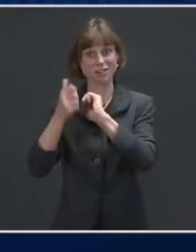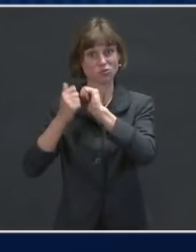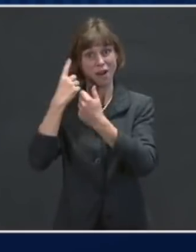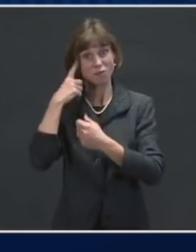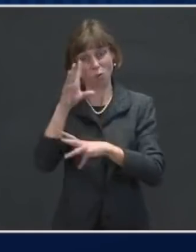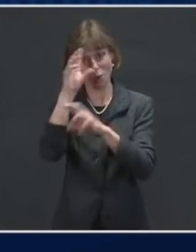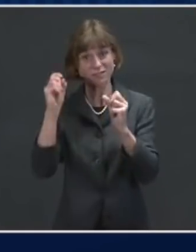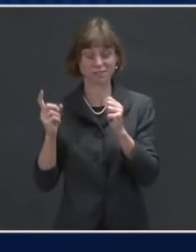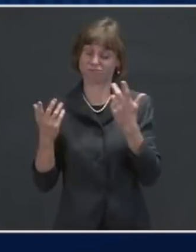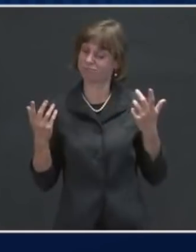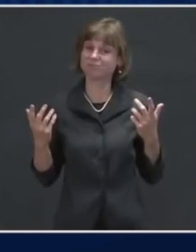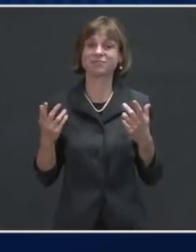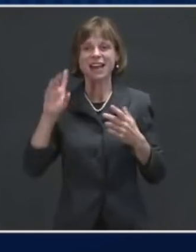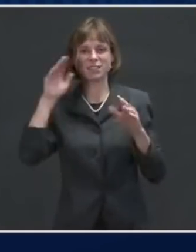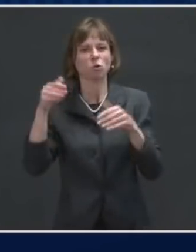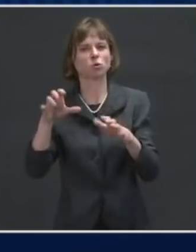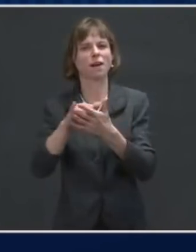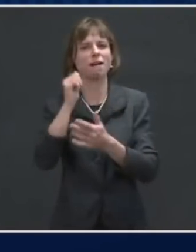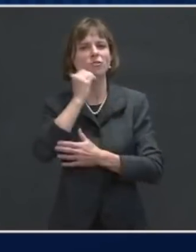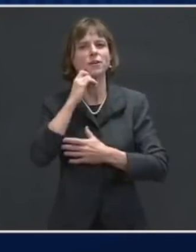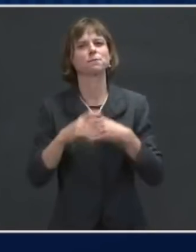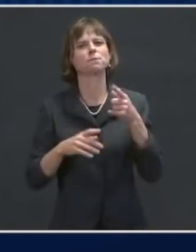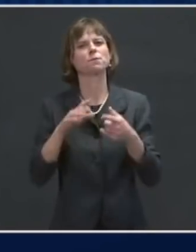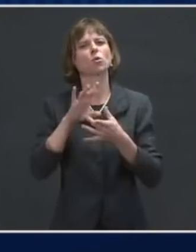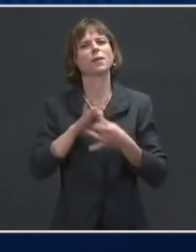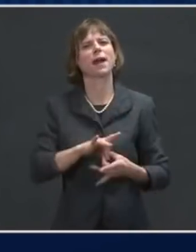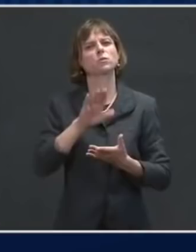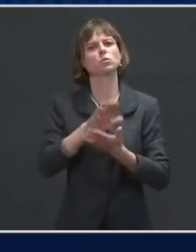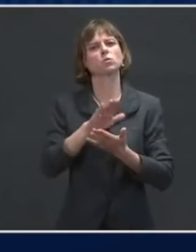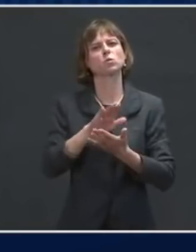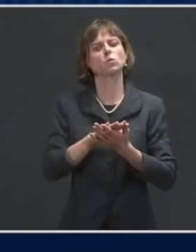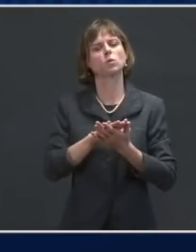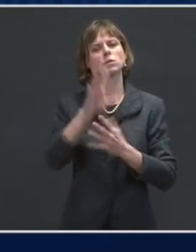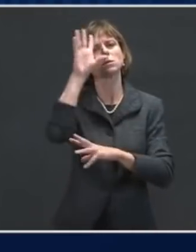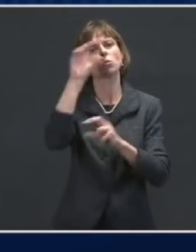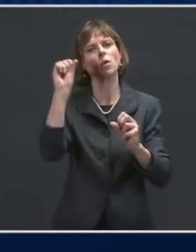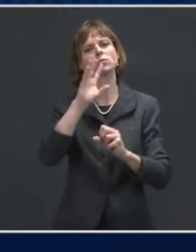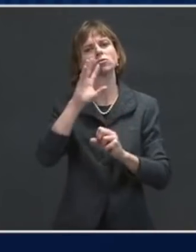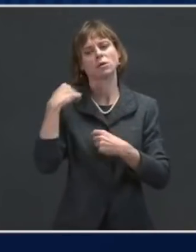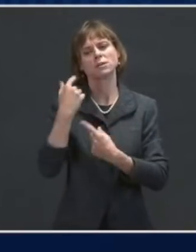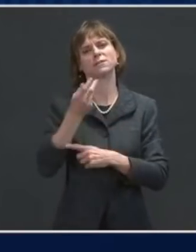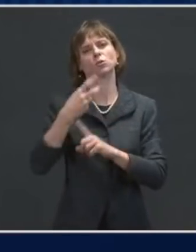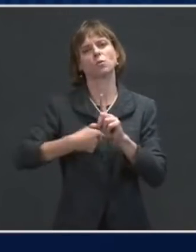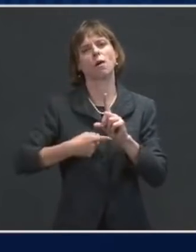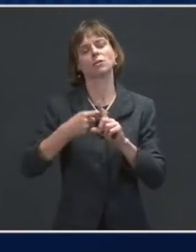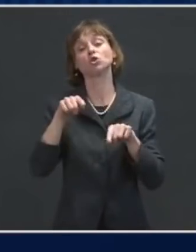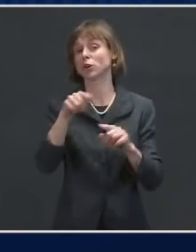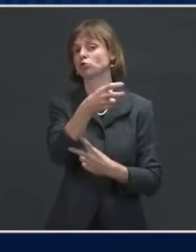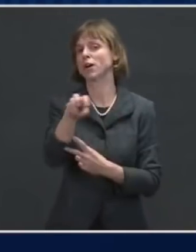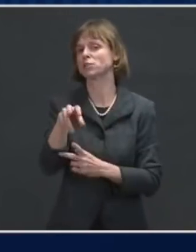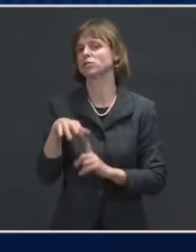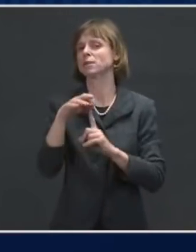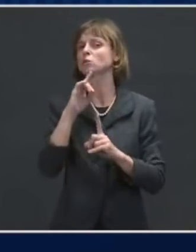day. And then on schools, when President Biden talked for the last couple months, particularly during the transition, about reopening schools within the